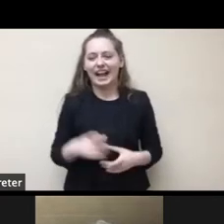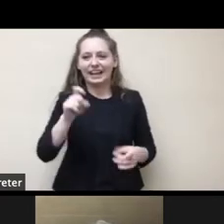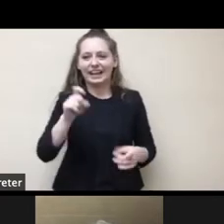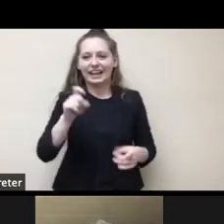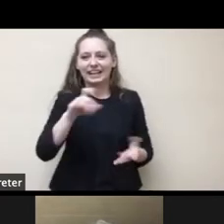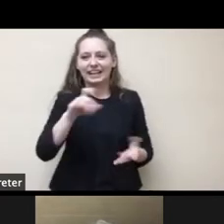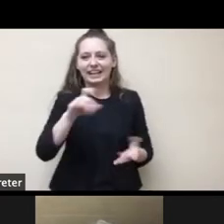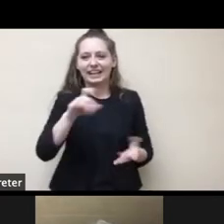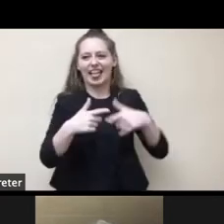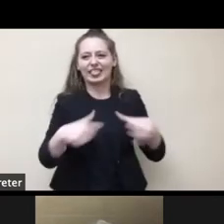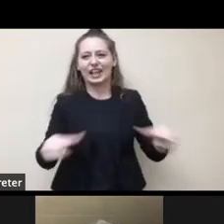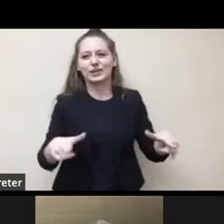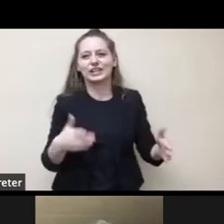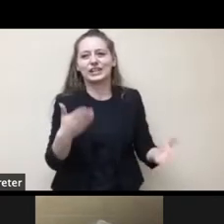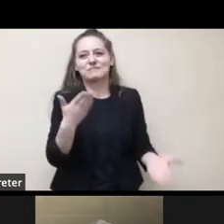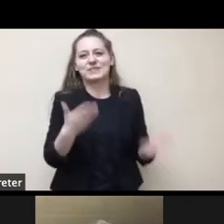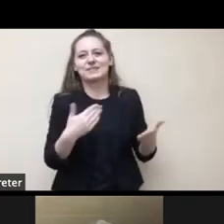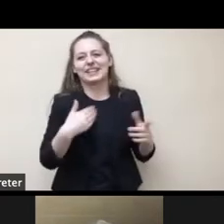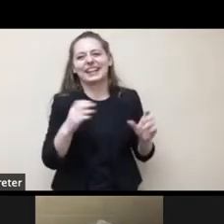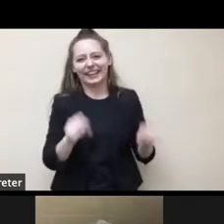language. Maybe I can get...